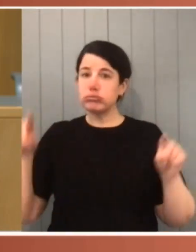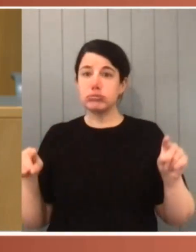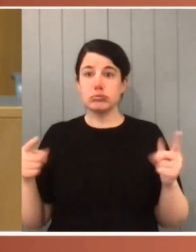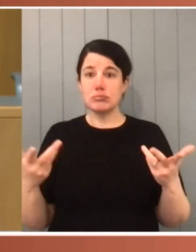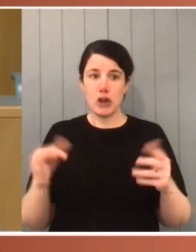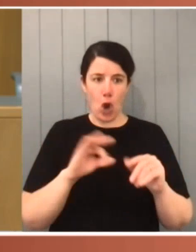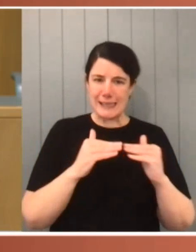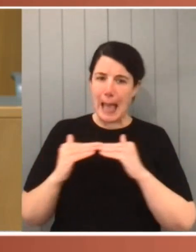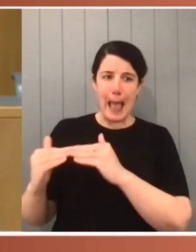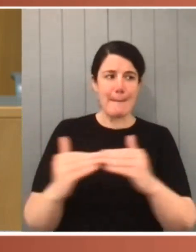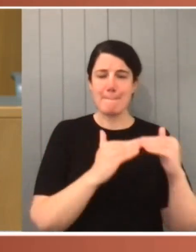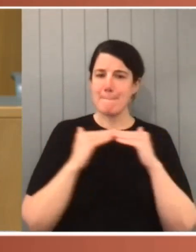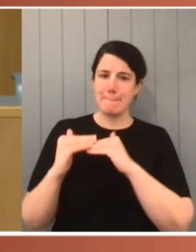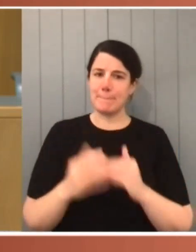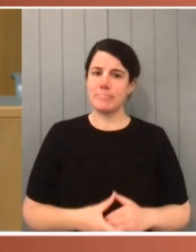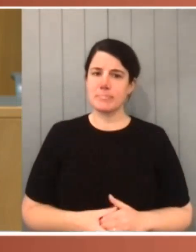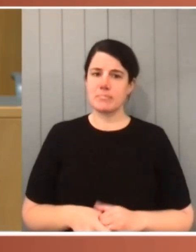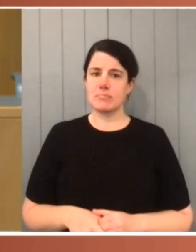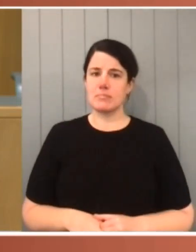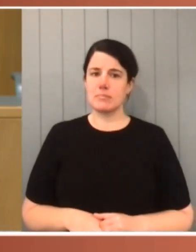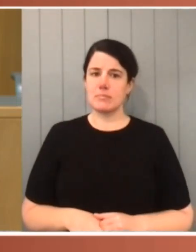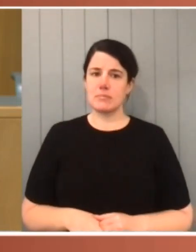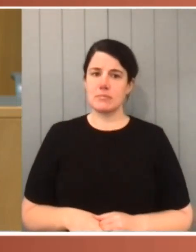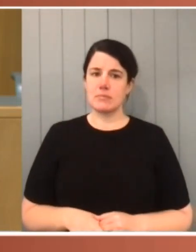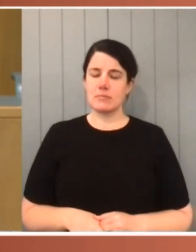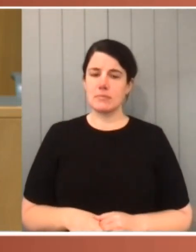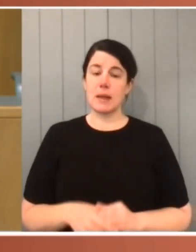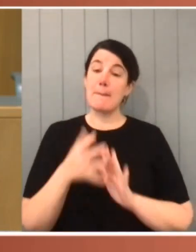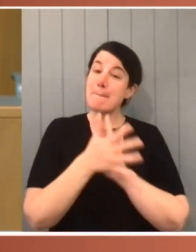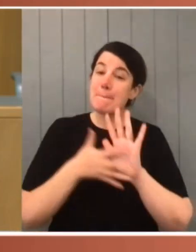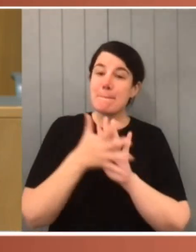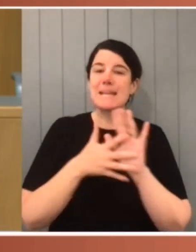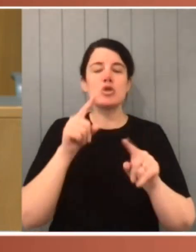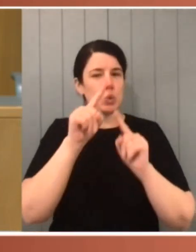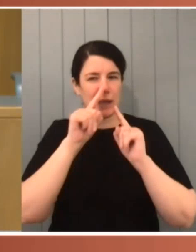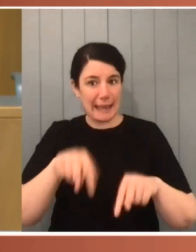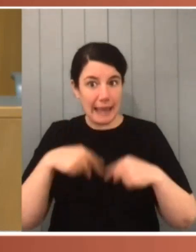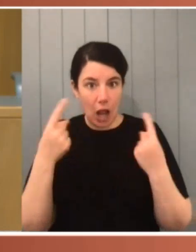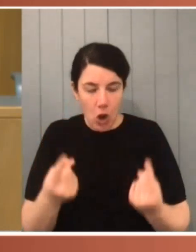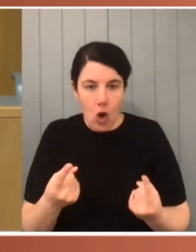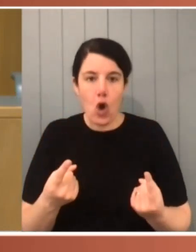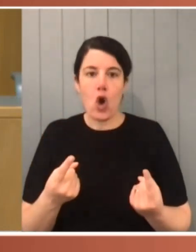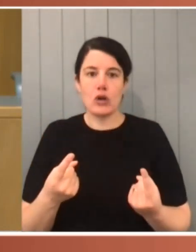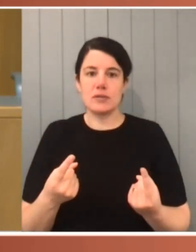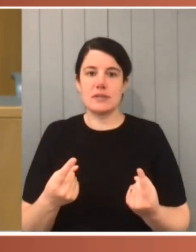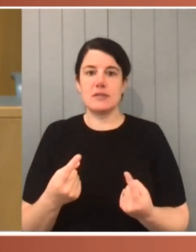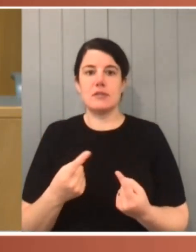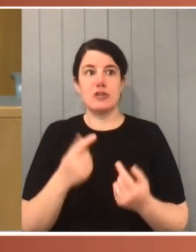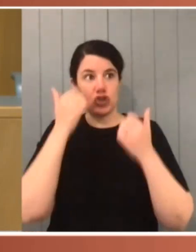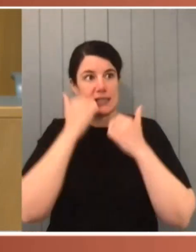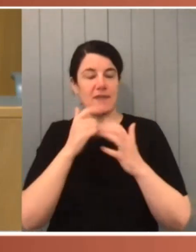society in the world. And because of that, you cannot, according to this argument, justify a law by appealing